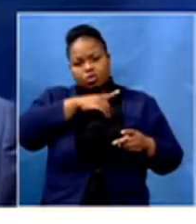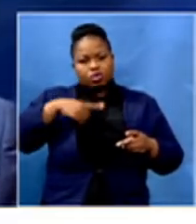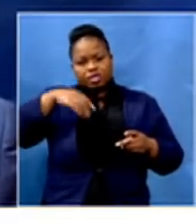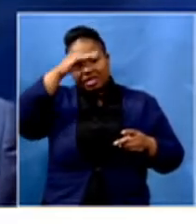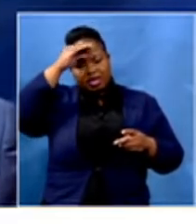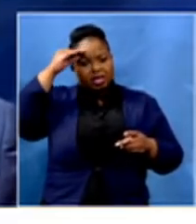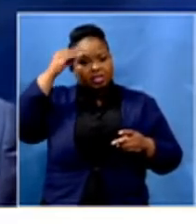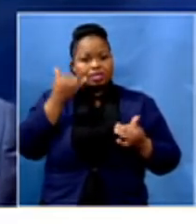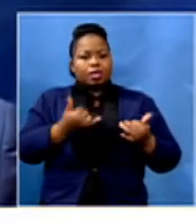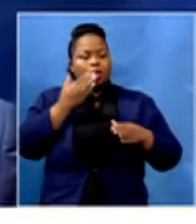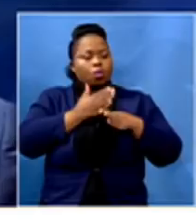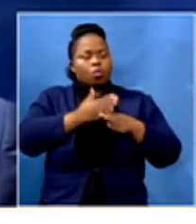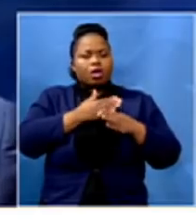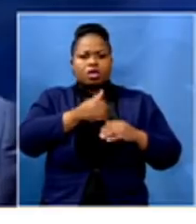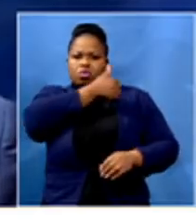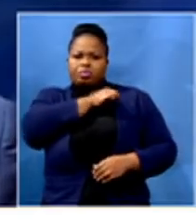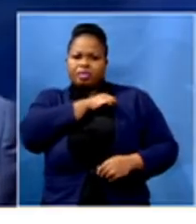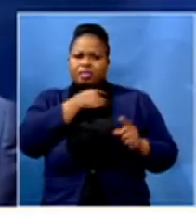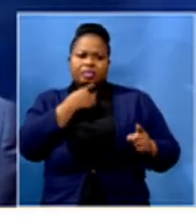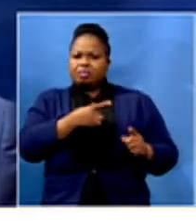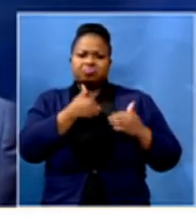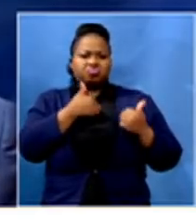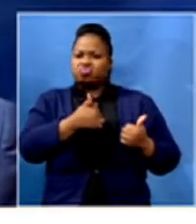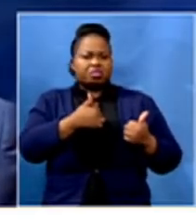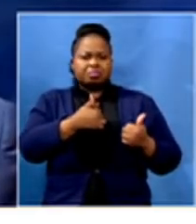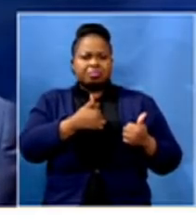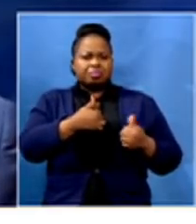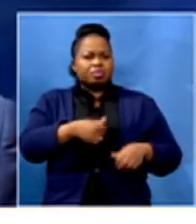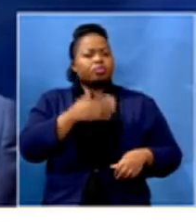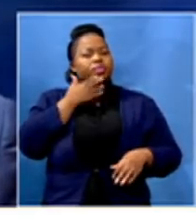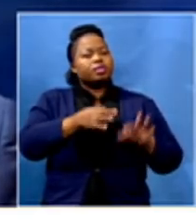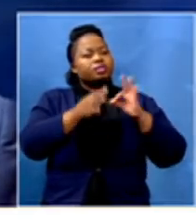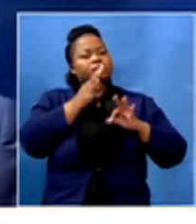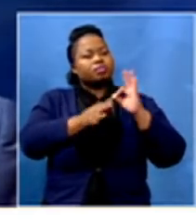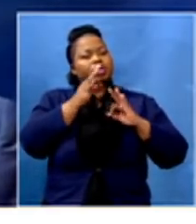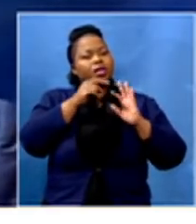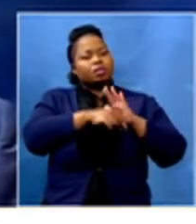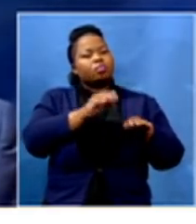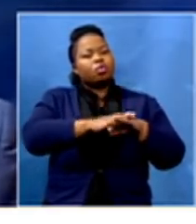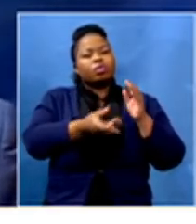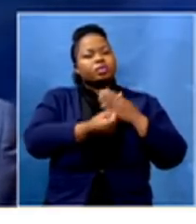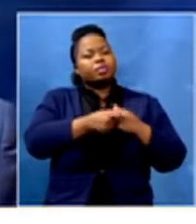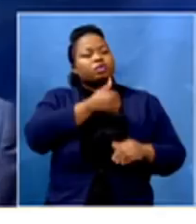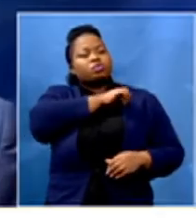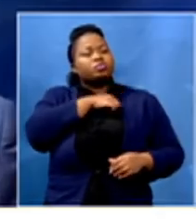are working on in our hospitals is not good. Help us here, Dr. Mkhize. What's going on in our hospitals?